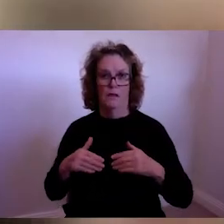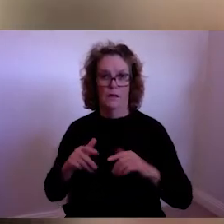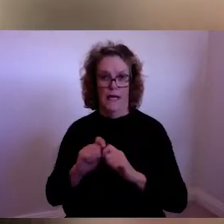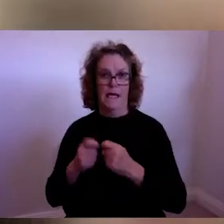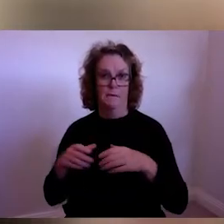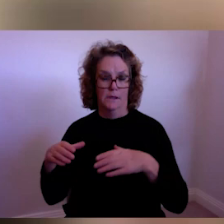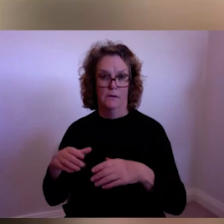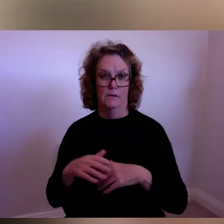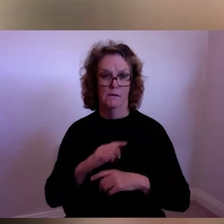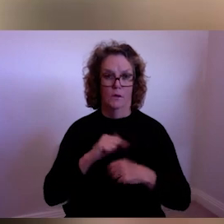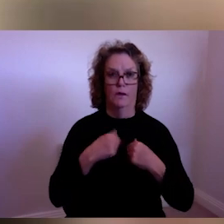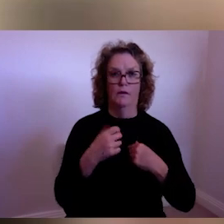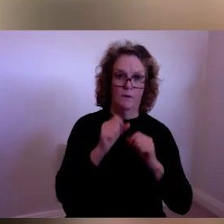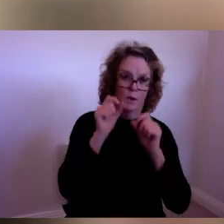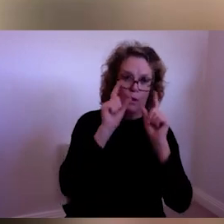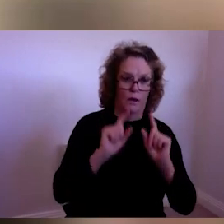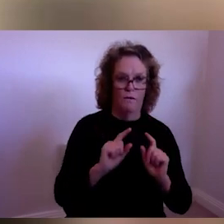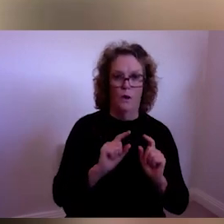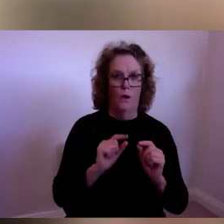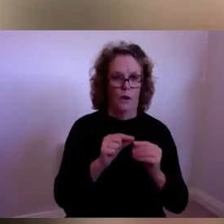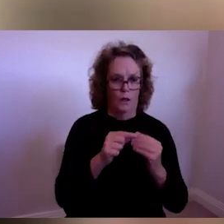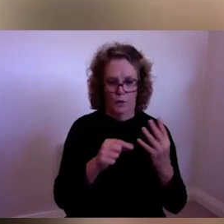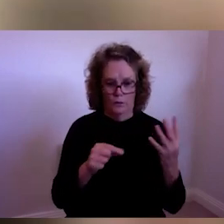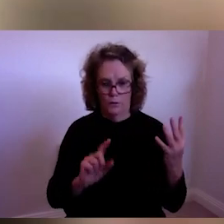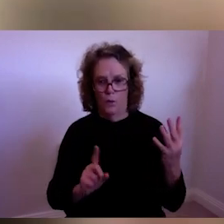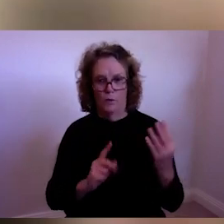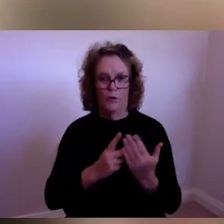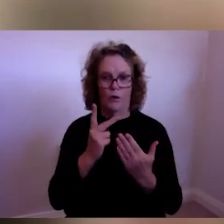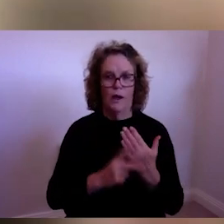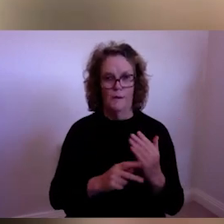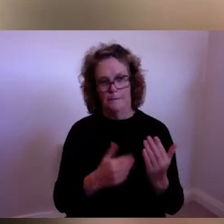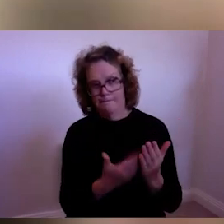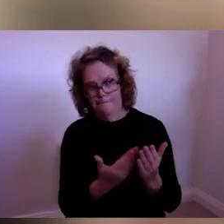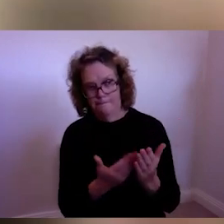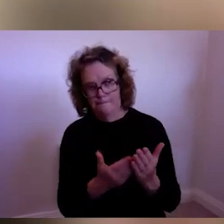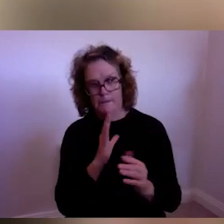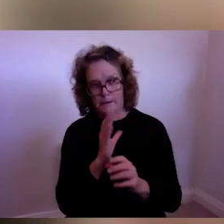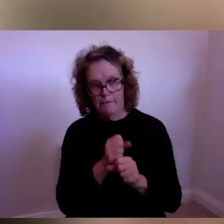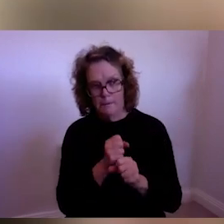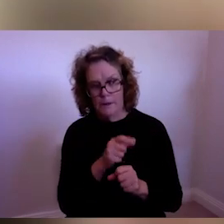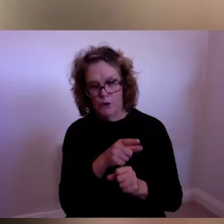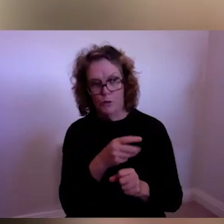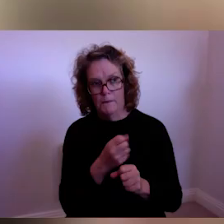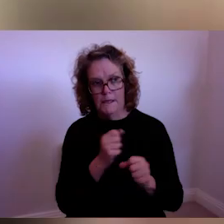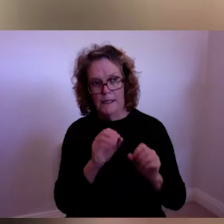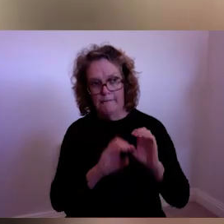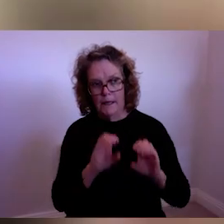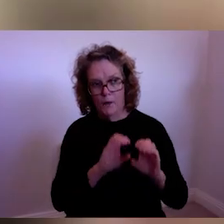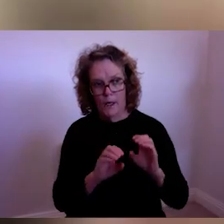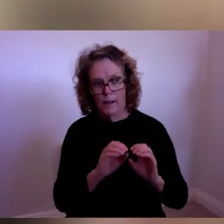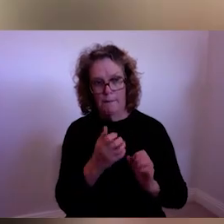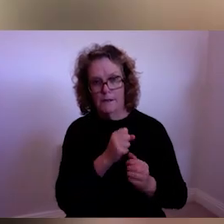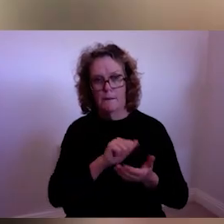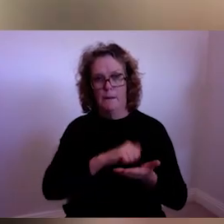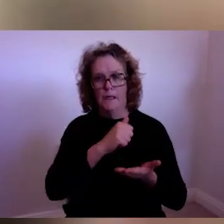are and be on to governments about making sure that that evaluation happens and is published. And then